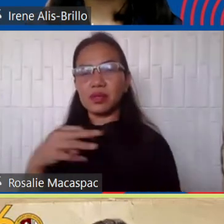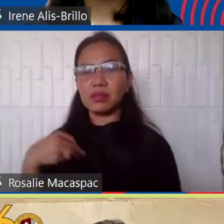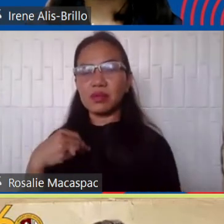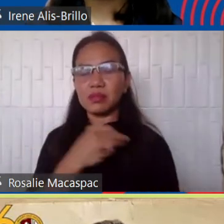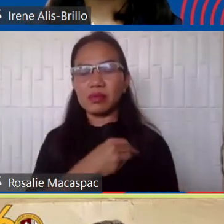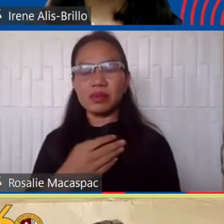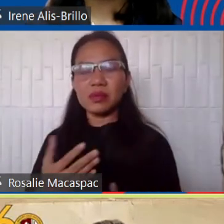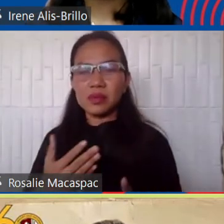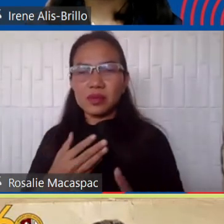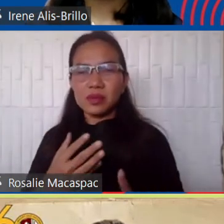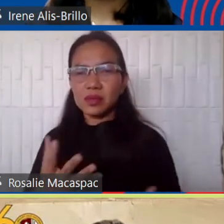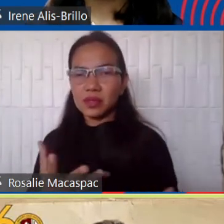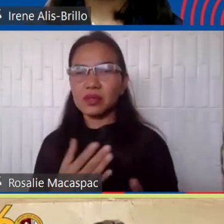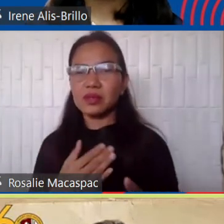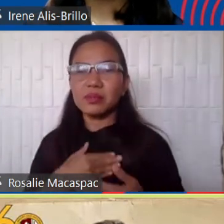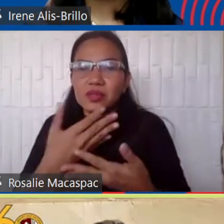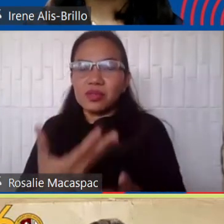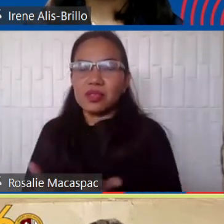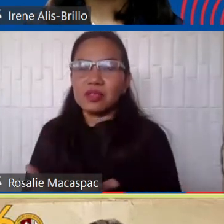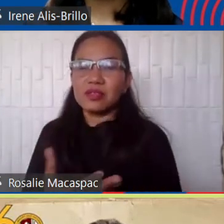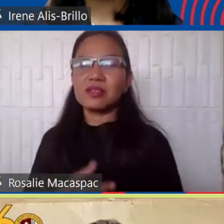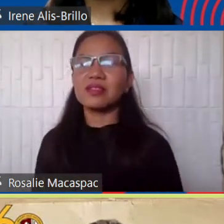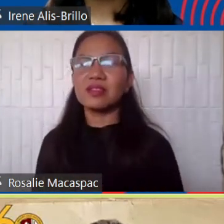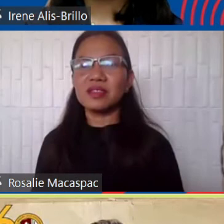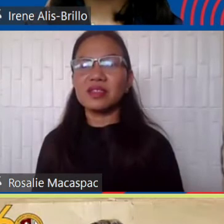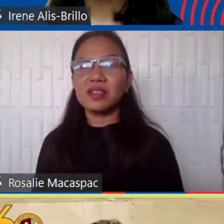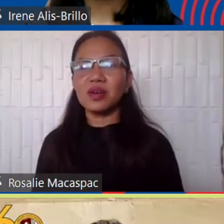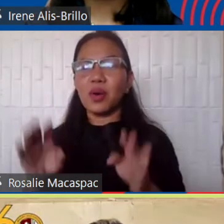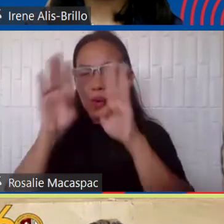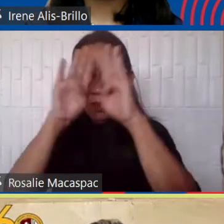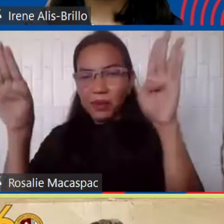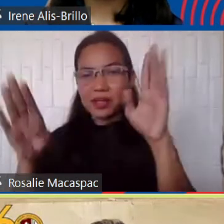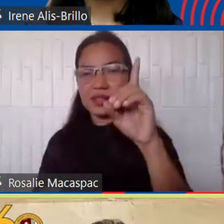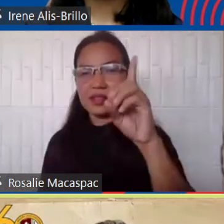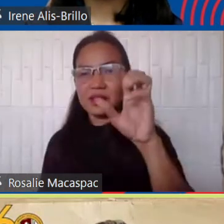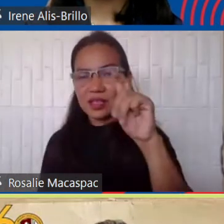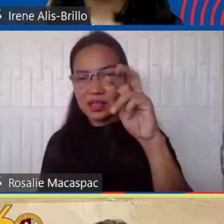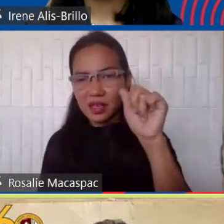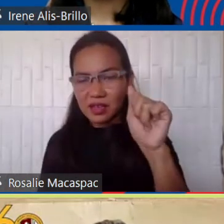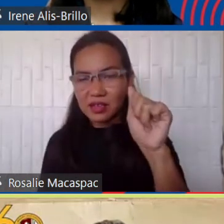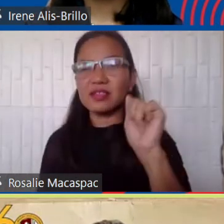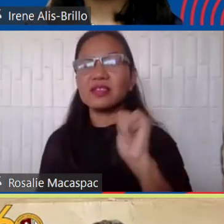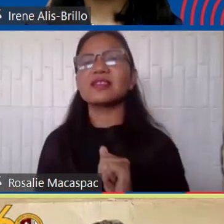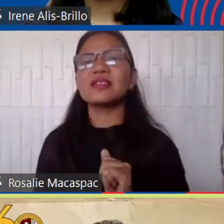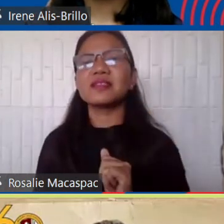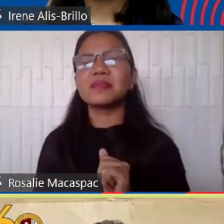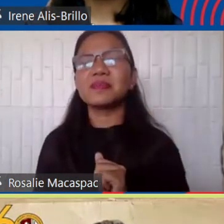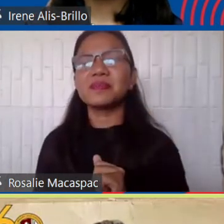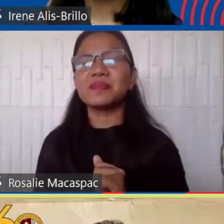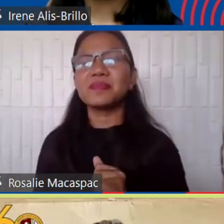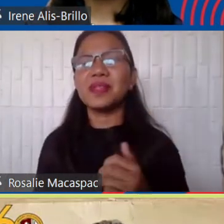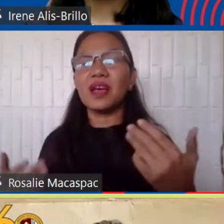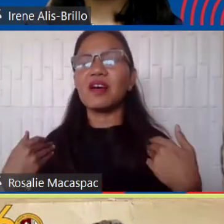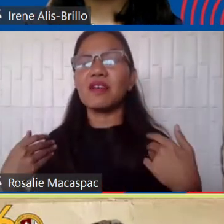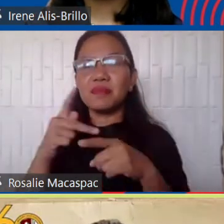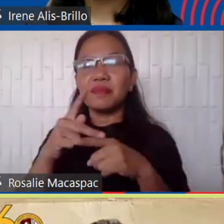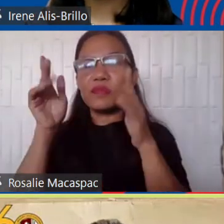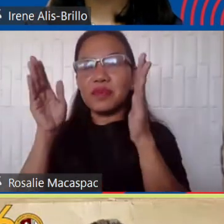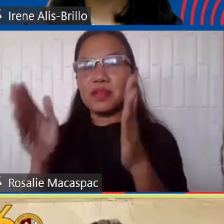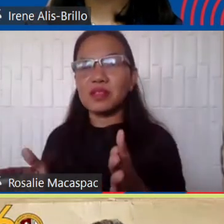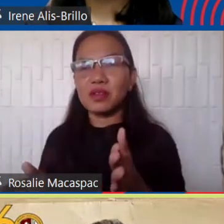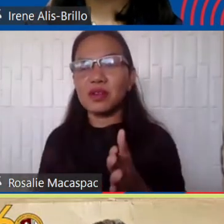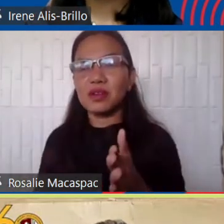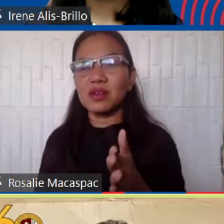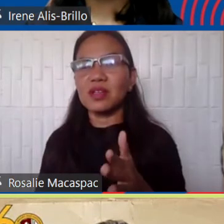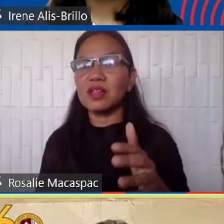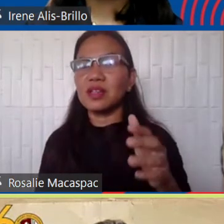about data and open data. So that includes me, and also there's Professor Jani